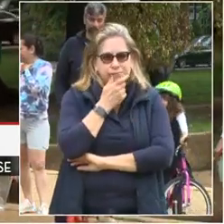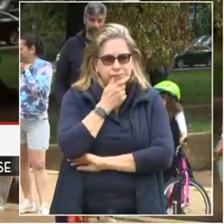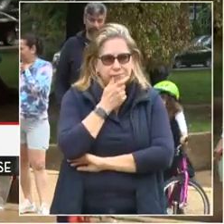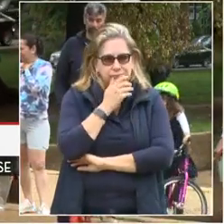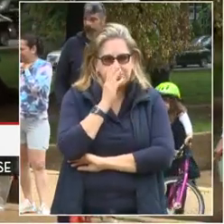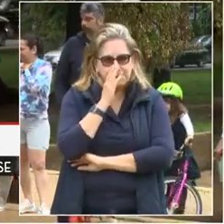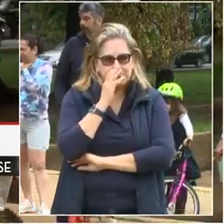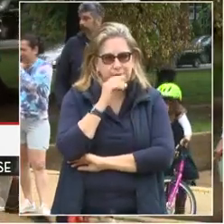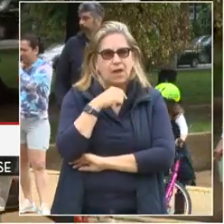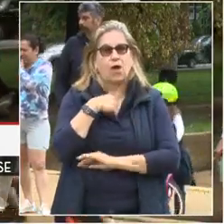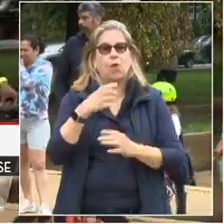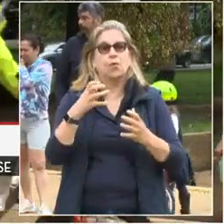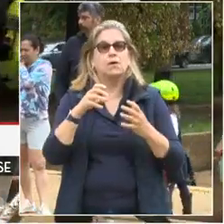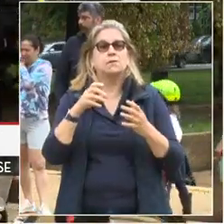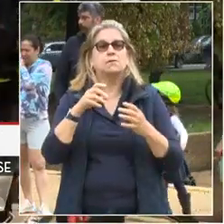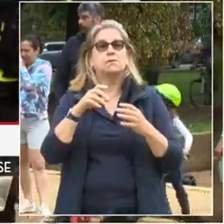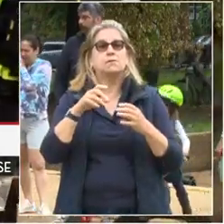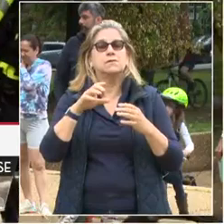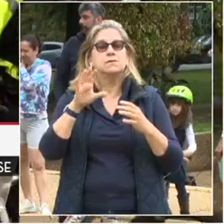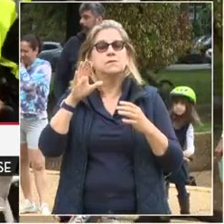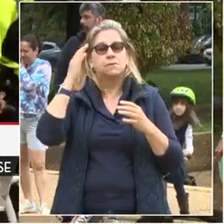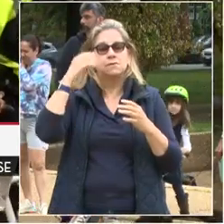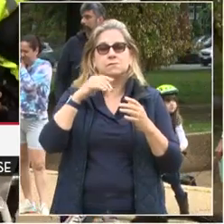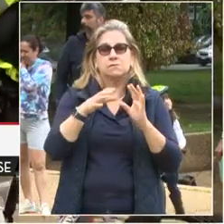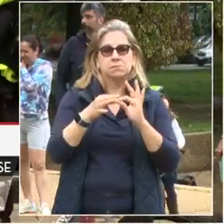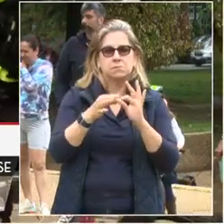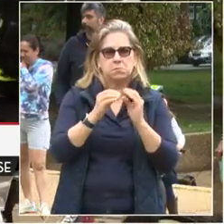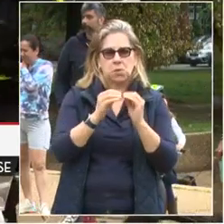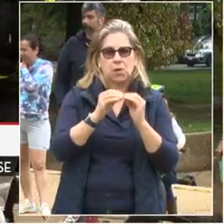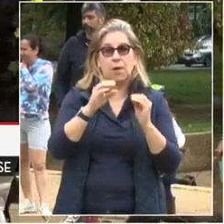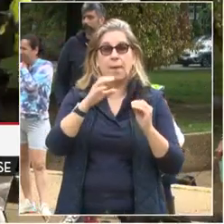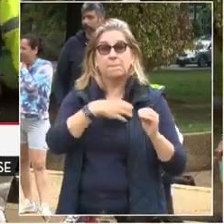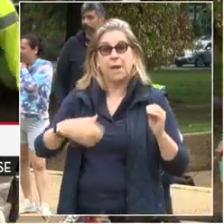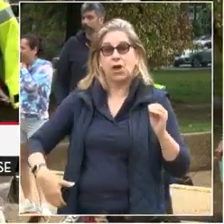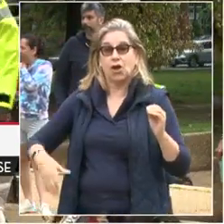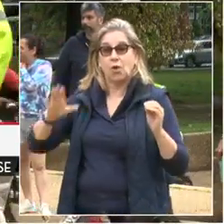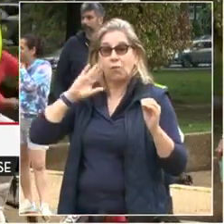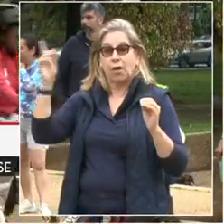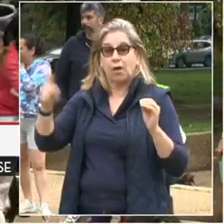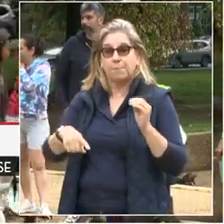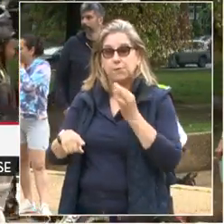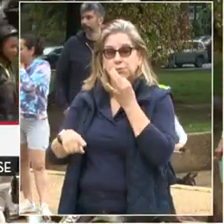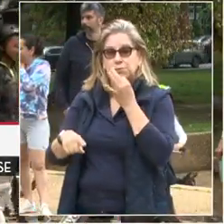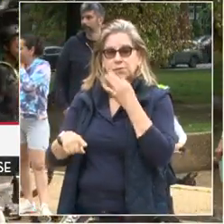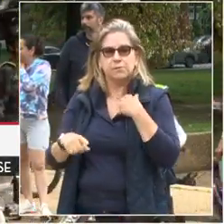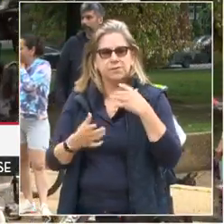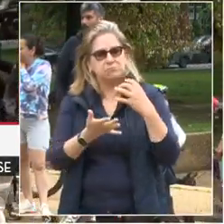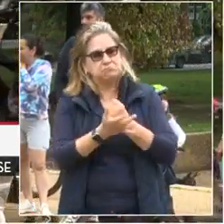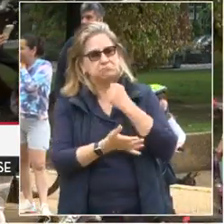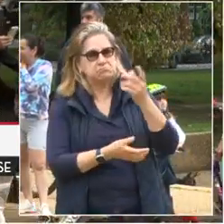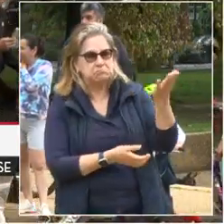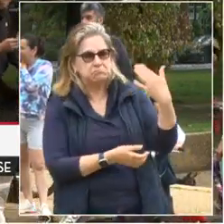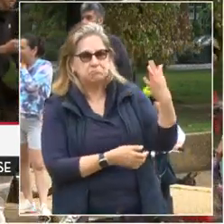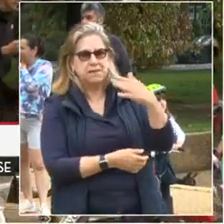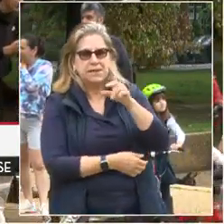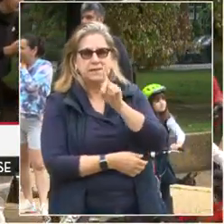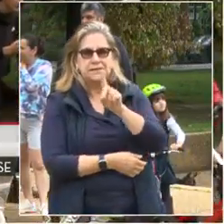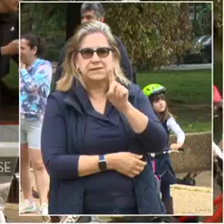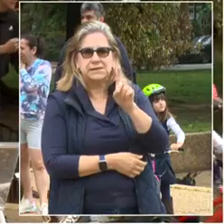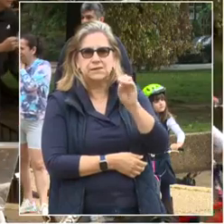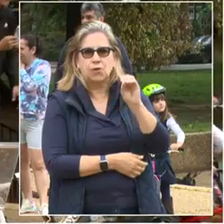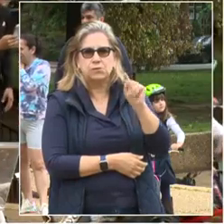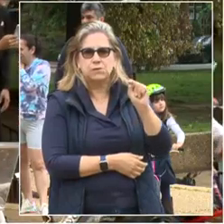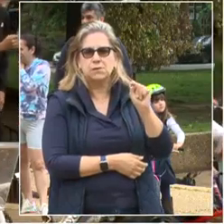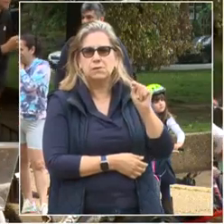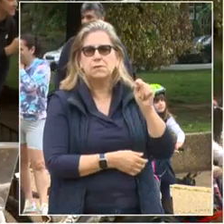But I want to start off by inviting our DDOT director, Everett Lott, to come up and bring greetings and say a few words. We talked about this